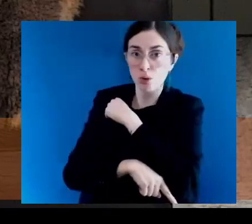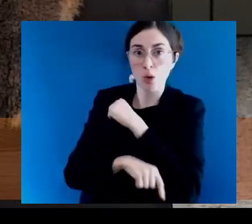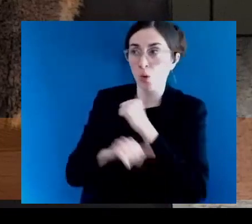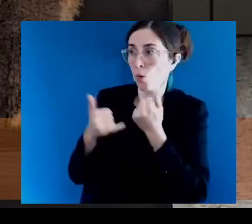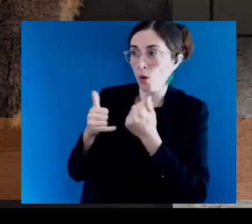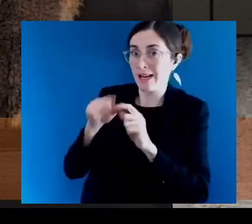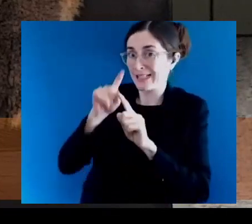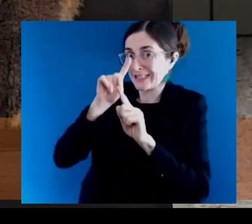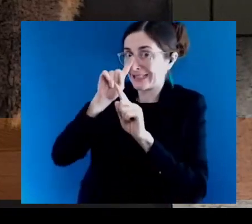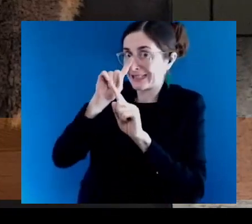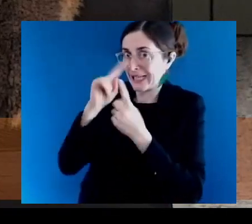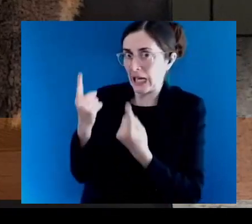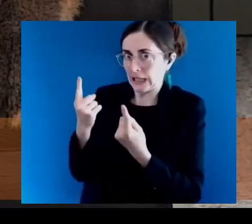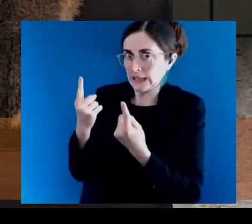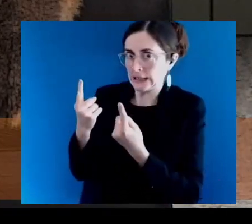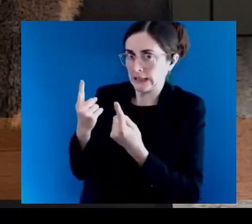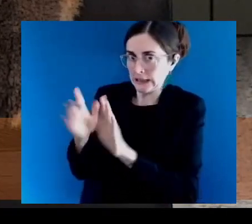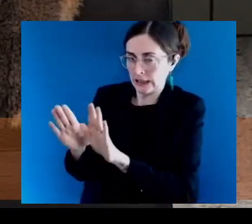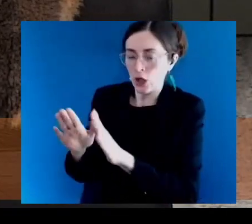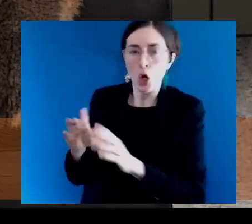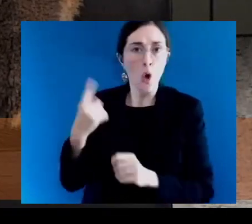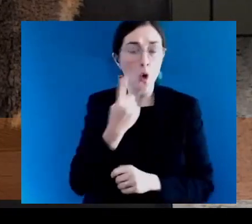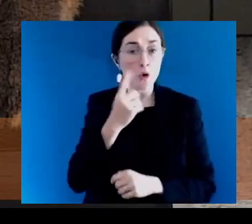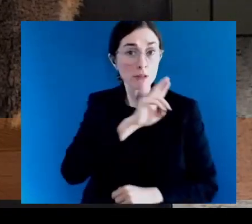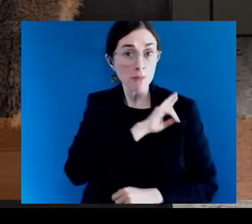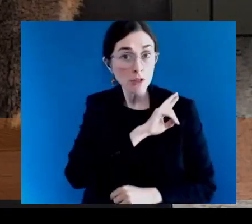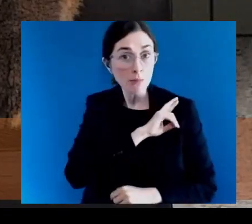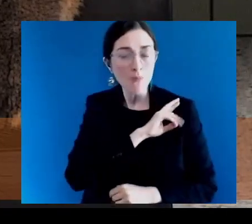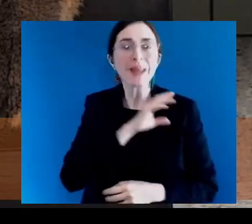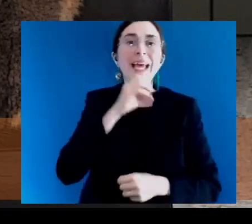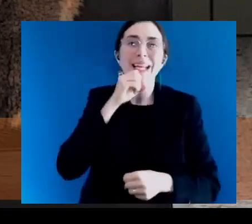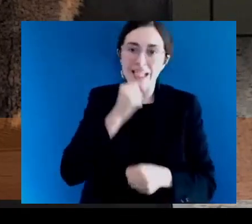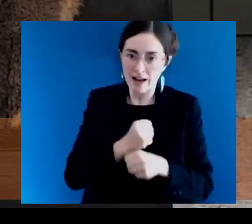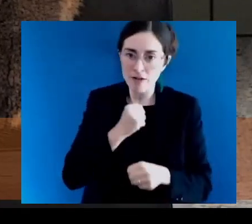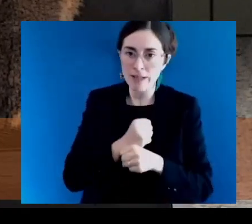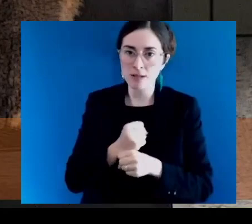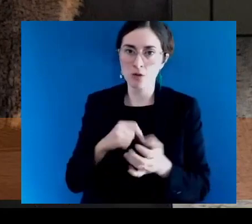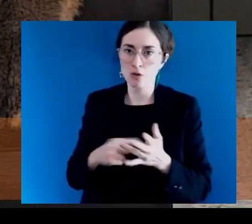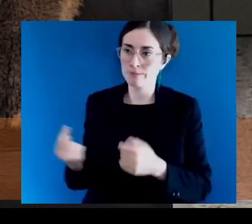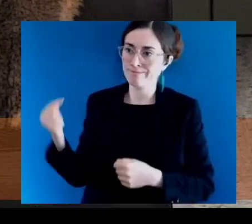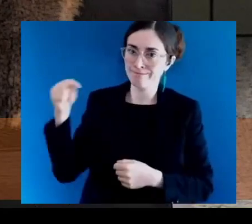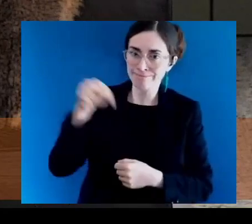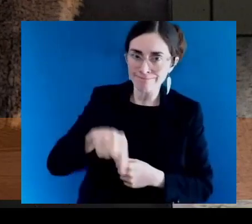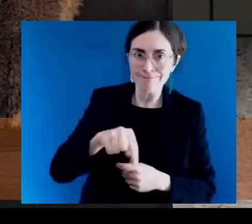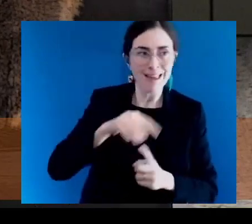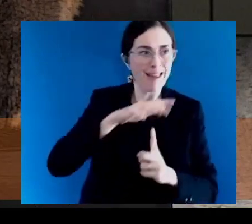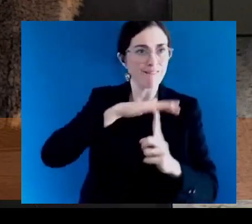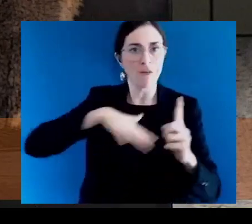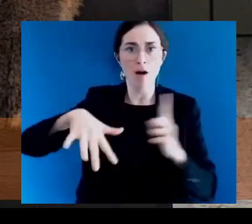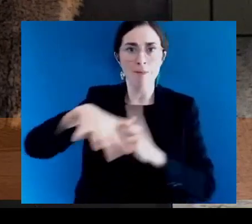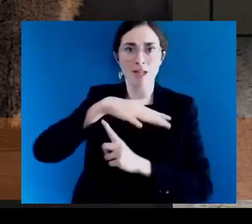the burden falls upon government to attend to the environmental remediation of those mines, correct? That's correct.